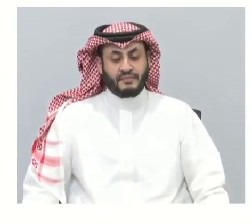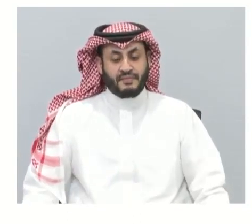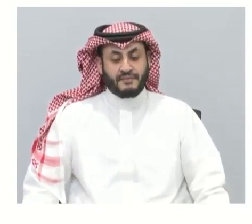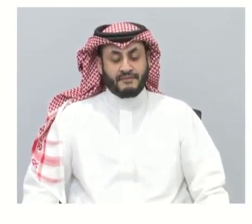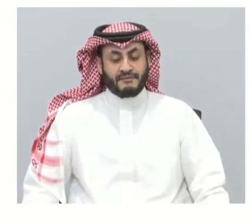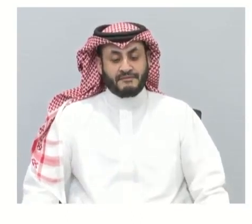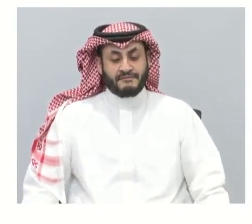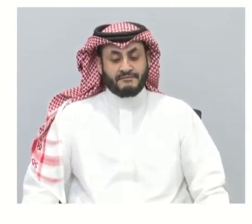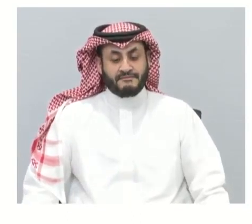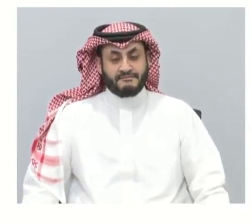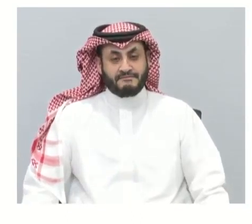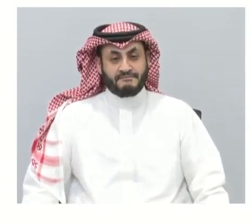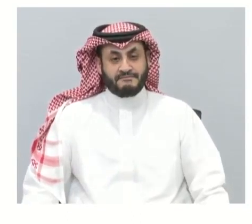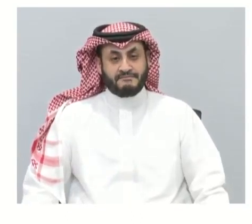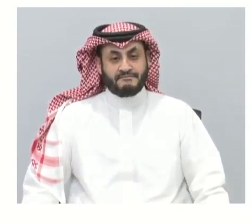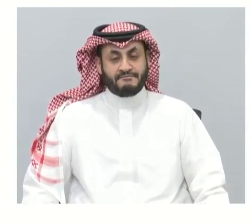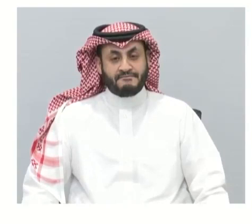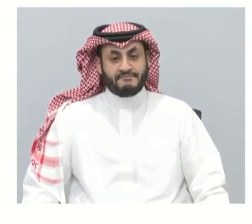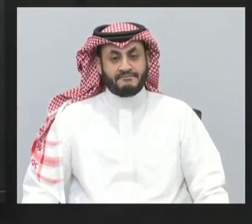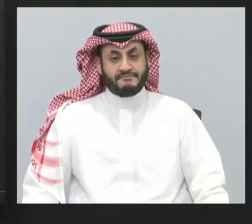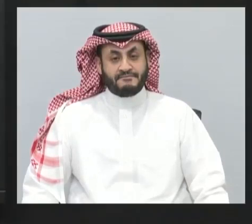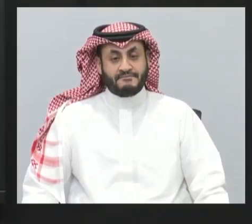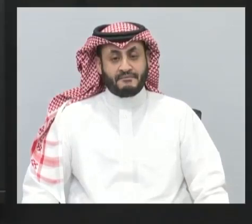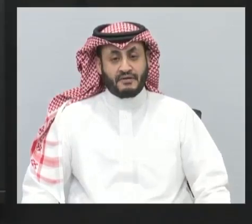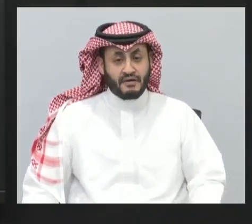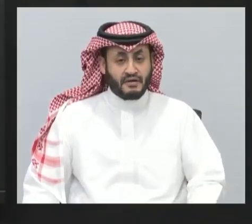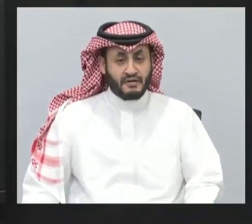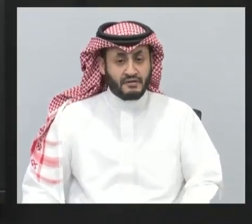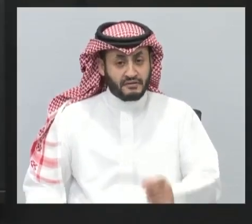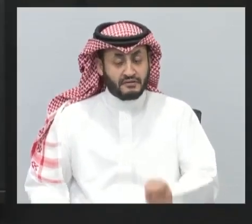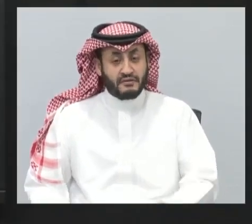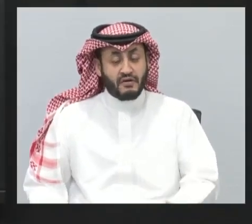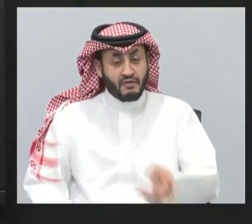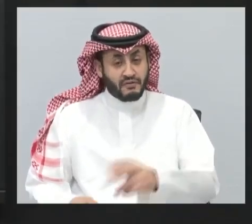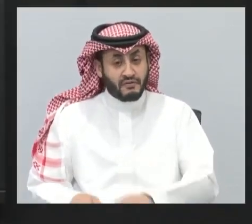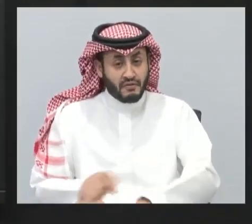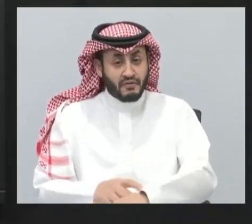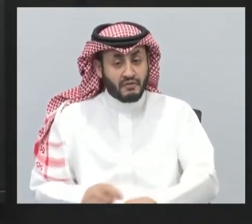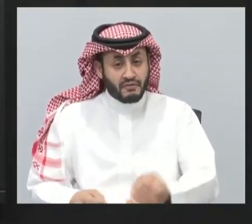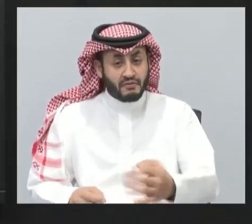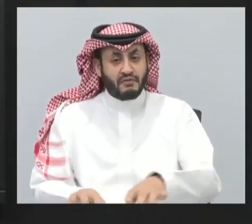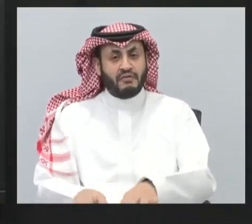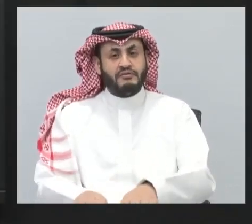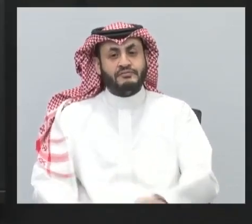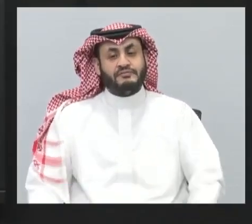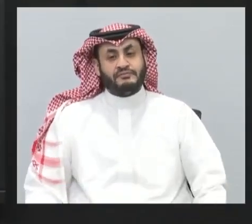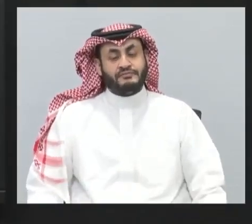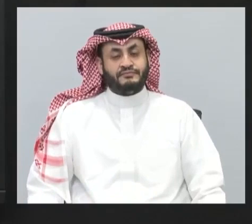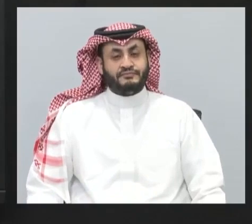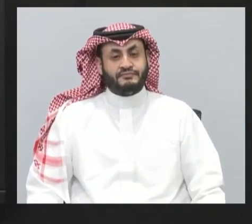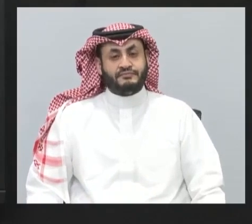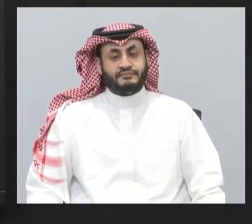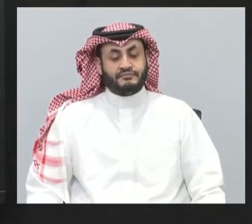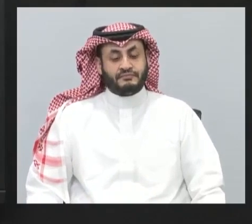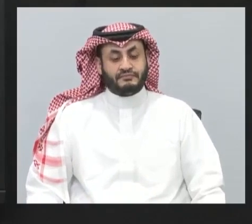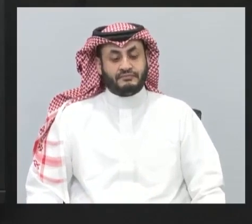Okay, so here the writer is saying that we are dependent. We spend long time and we do everything using the computer and